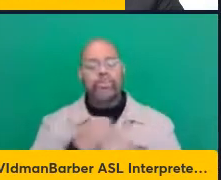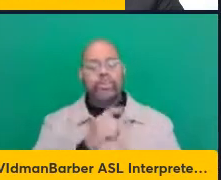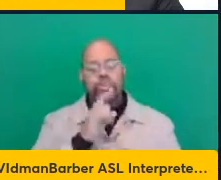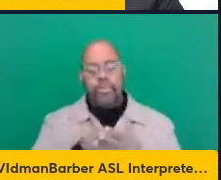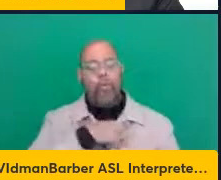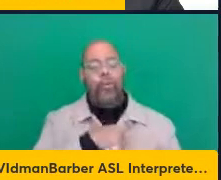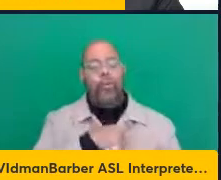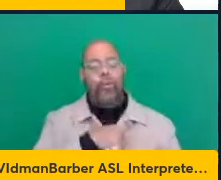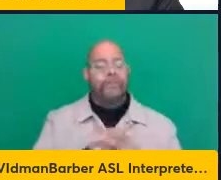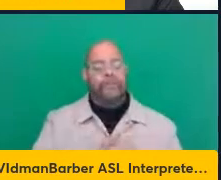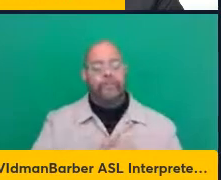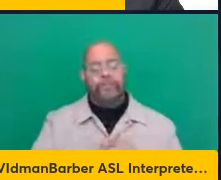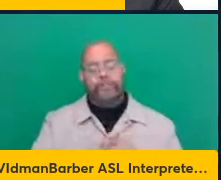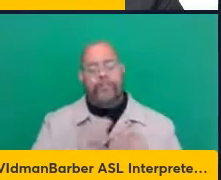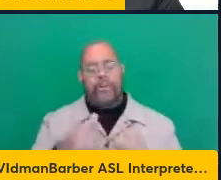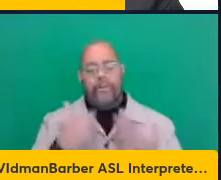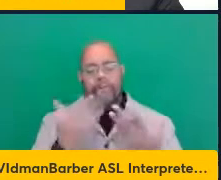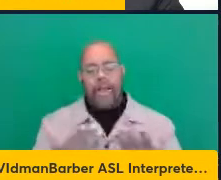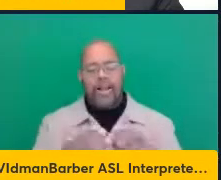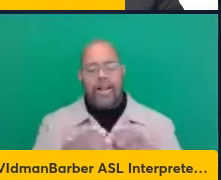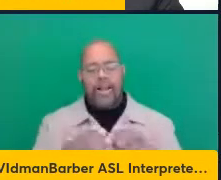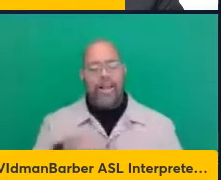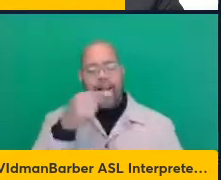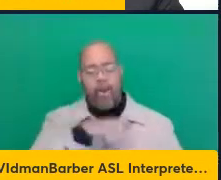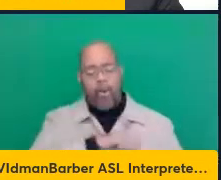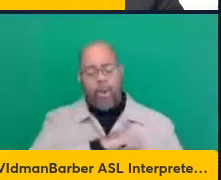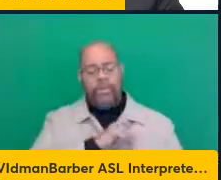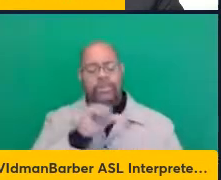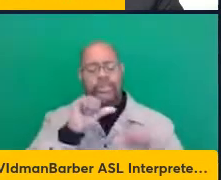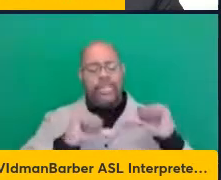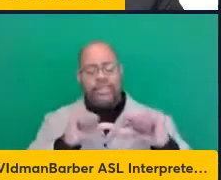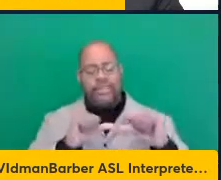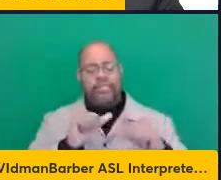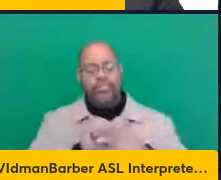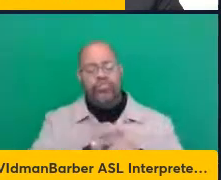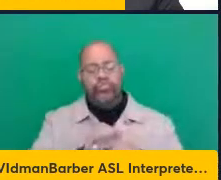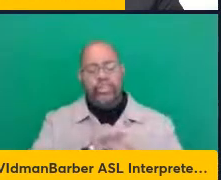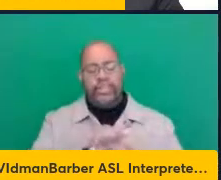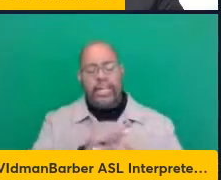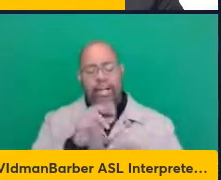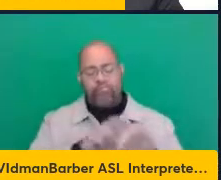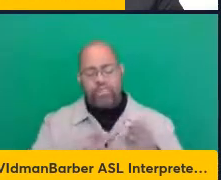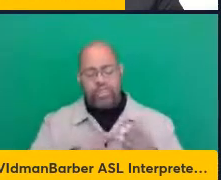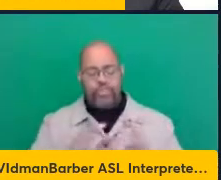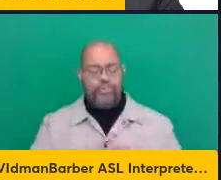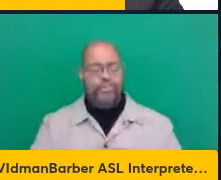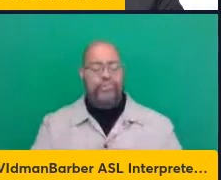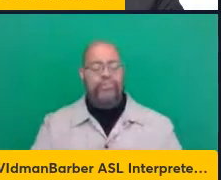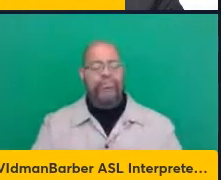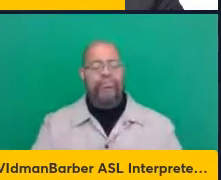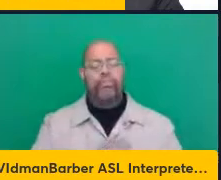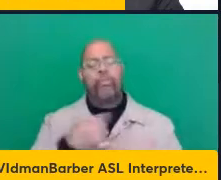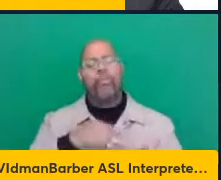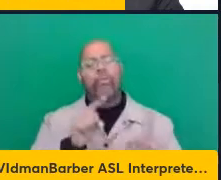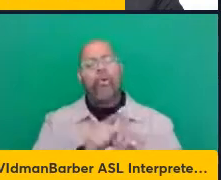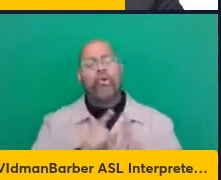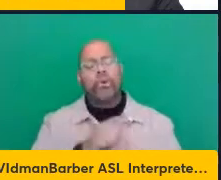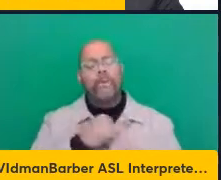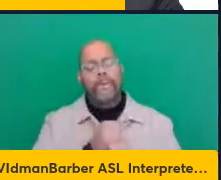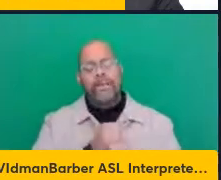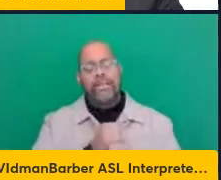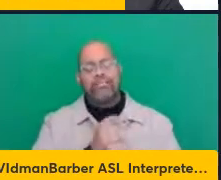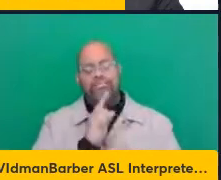we are providing high quality scientific training and research. We've also made a deliberate